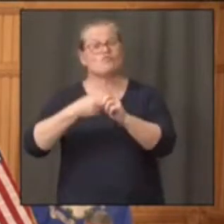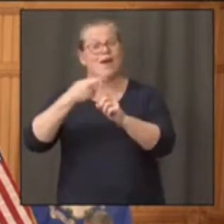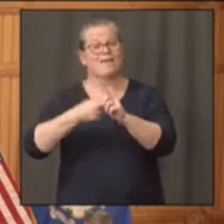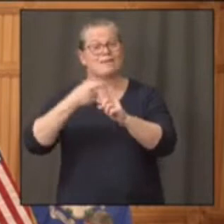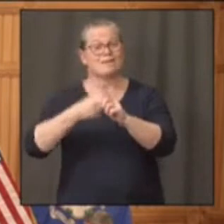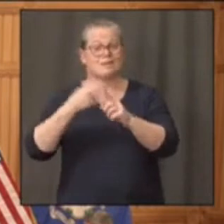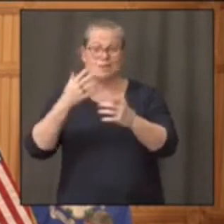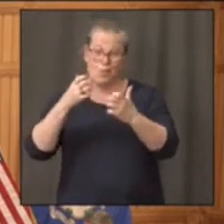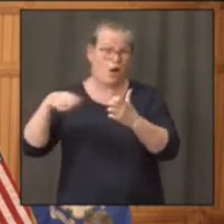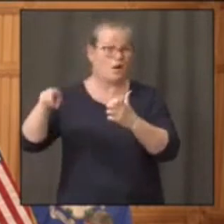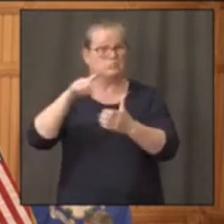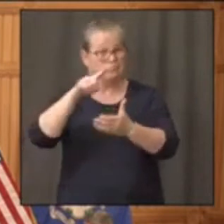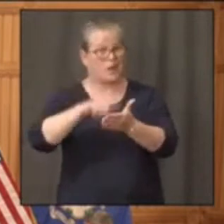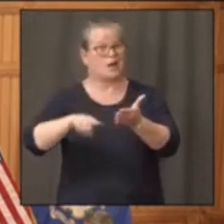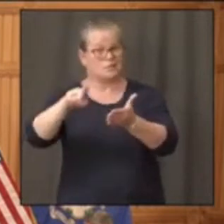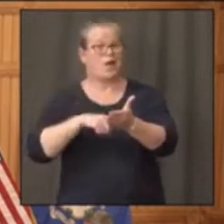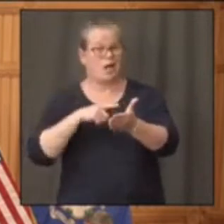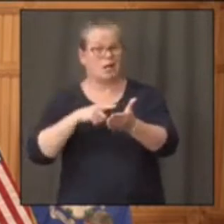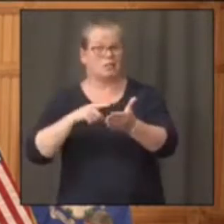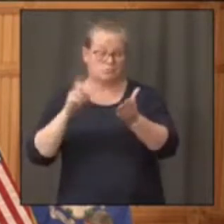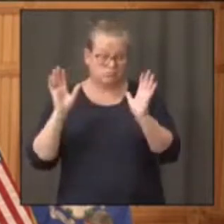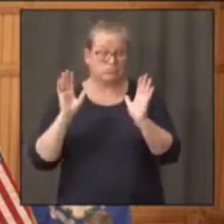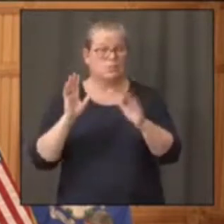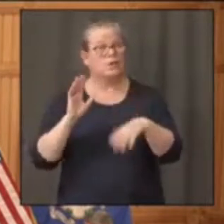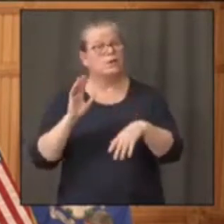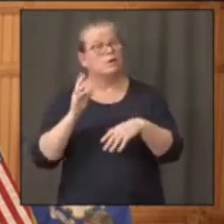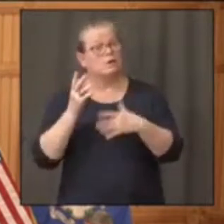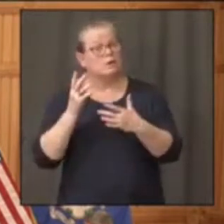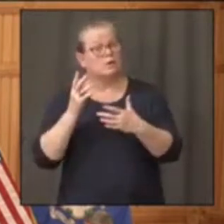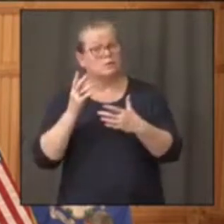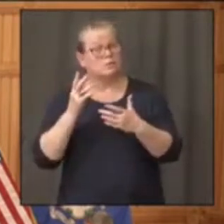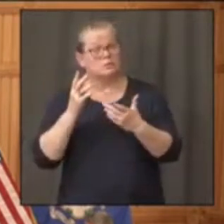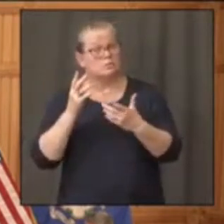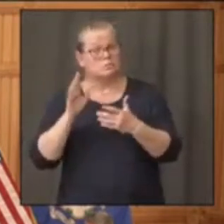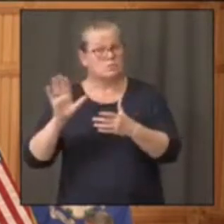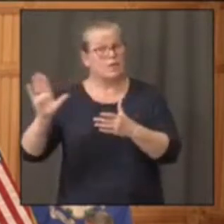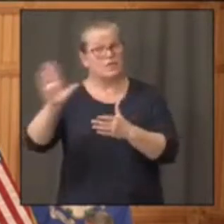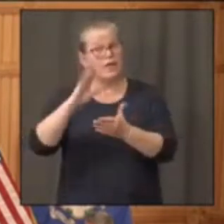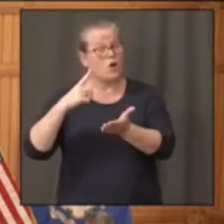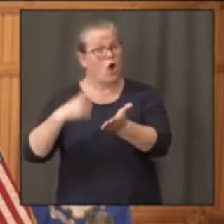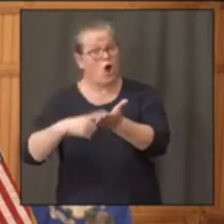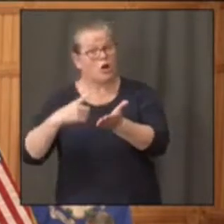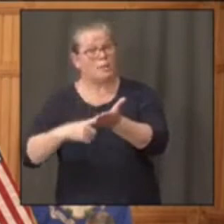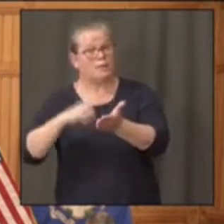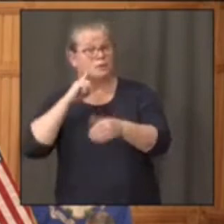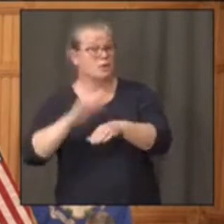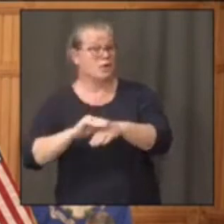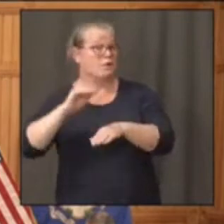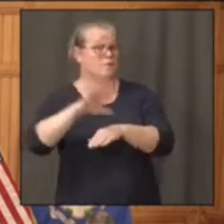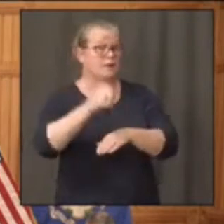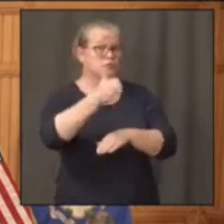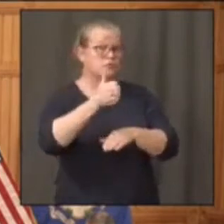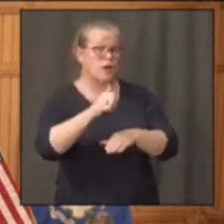Does any of their arguments resonate with you or prompt you to action?